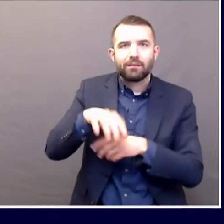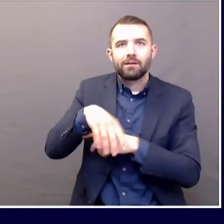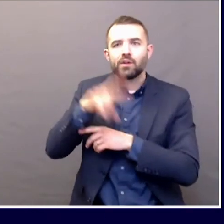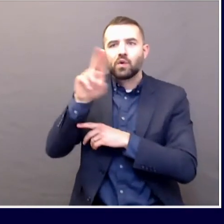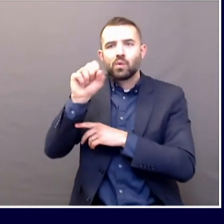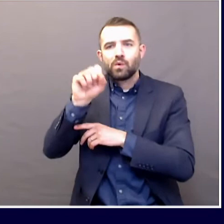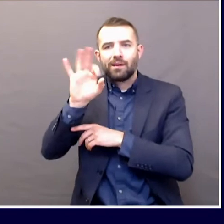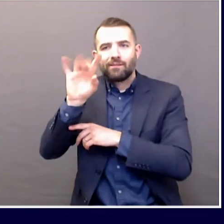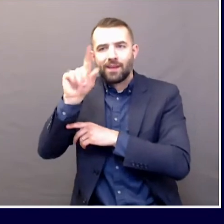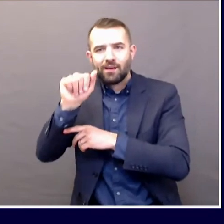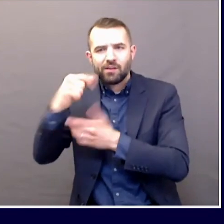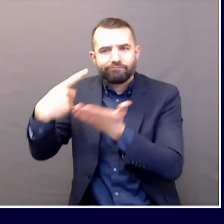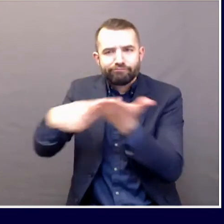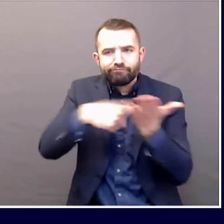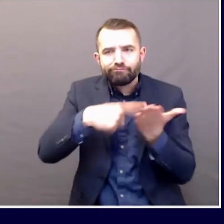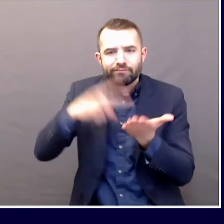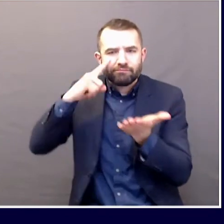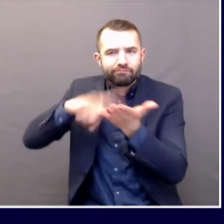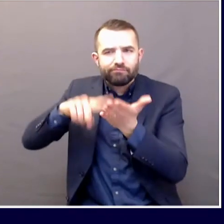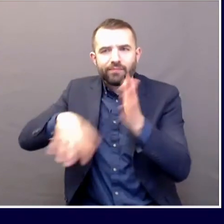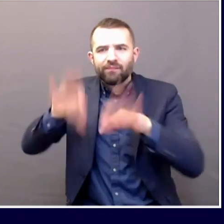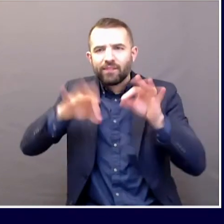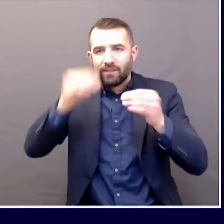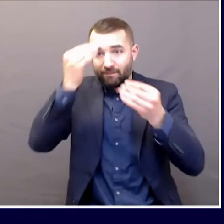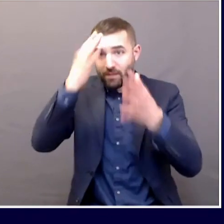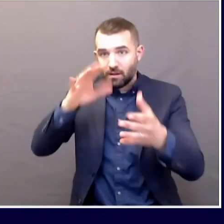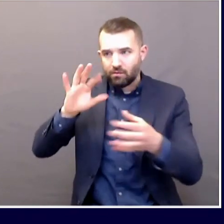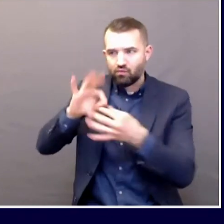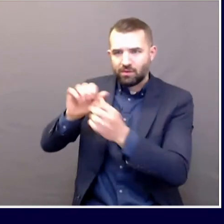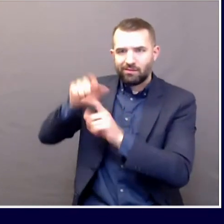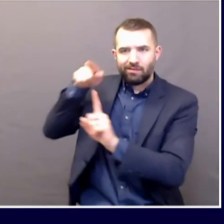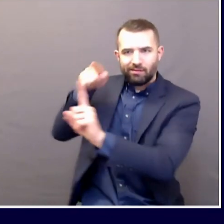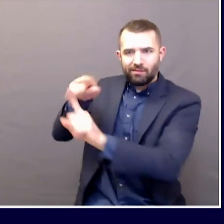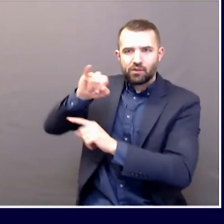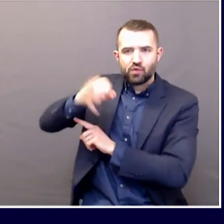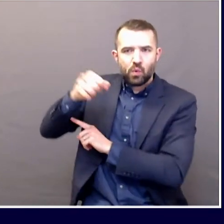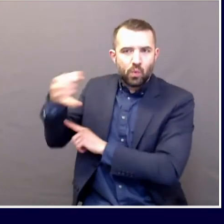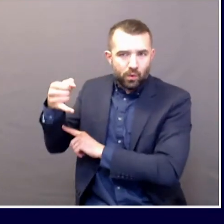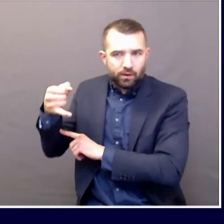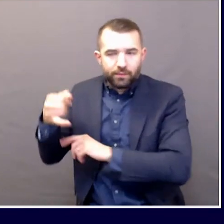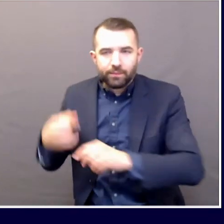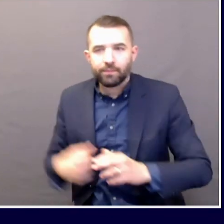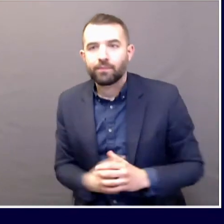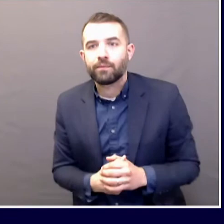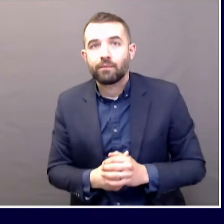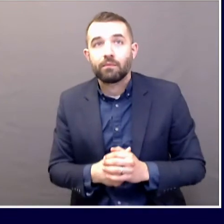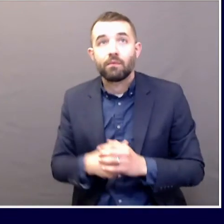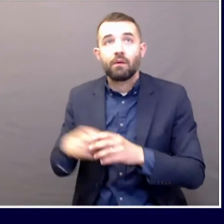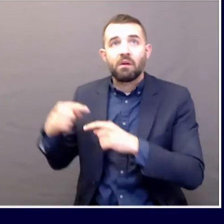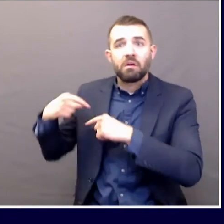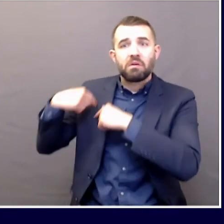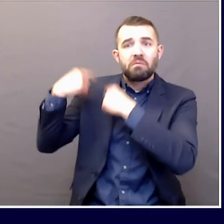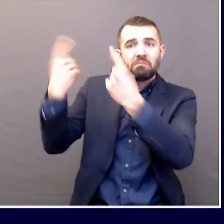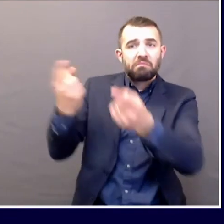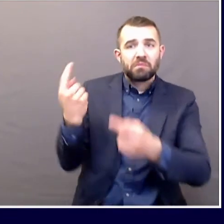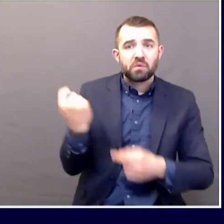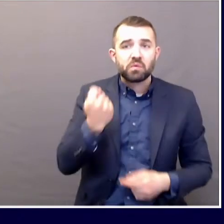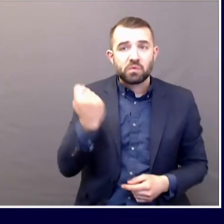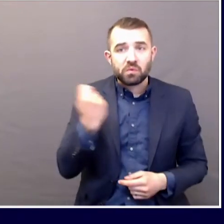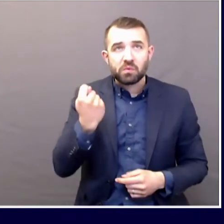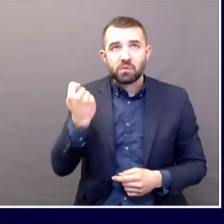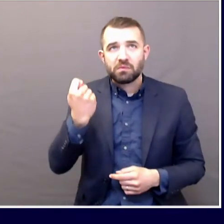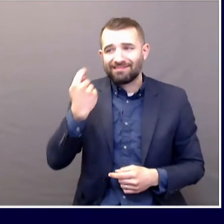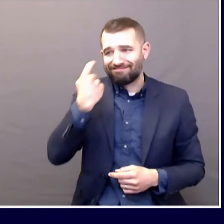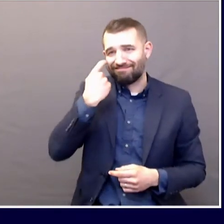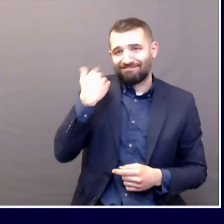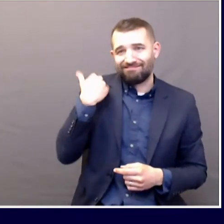the J&J vaccine candidate, the vaccine that I discussed at our meeting here on Tuesday. If the US